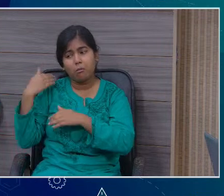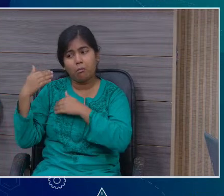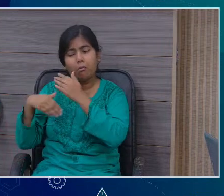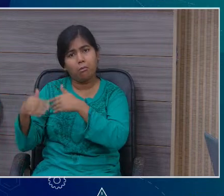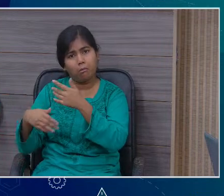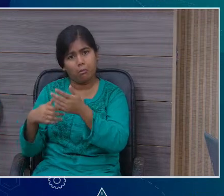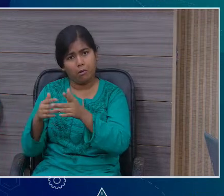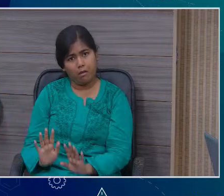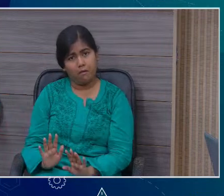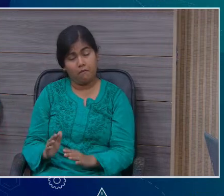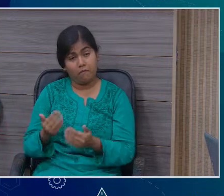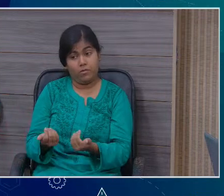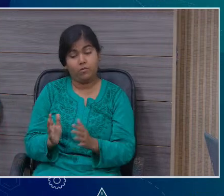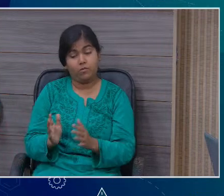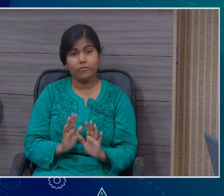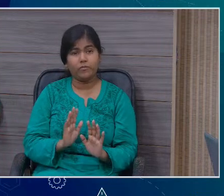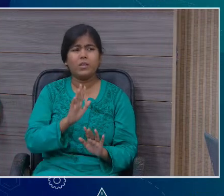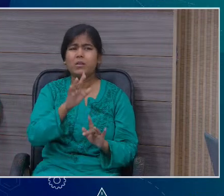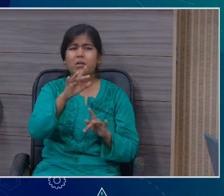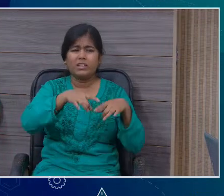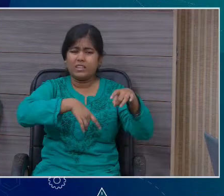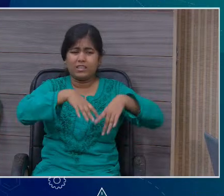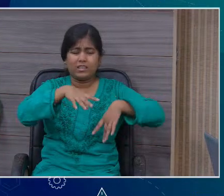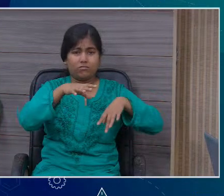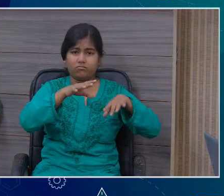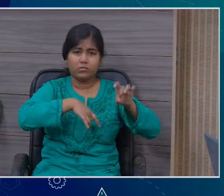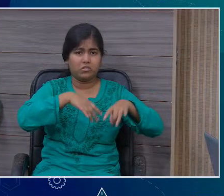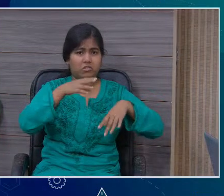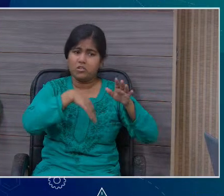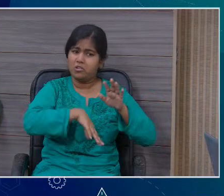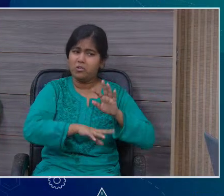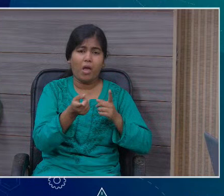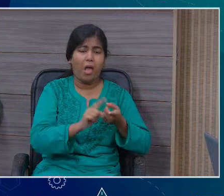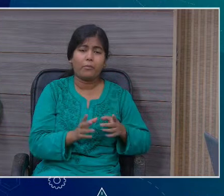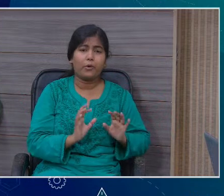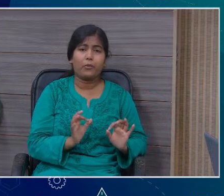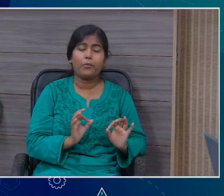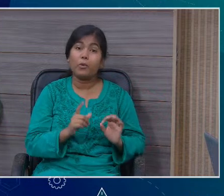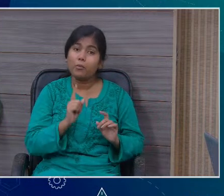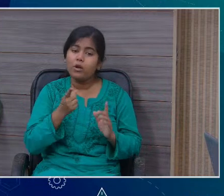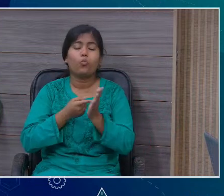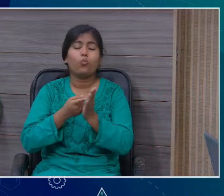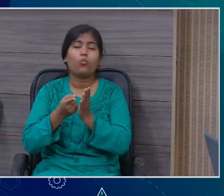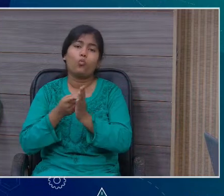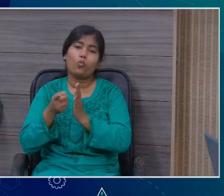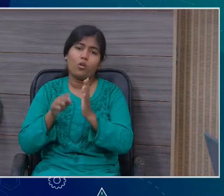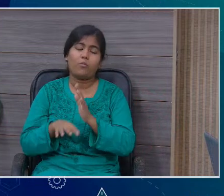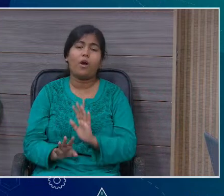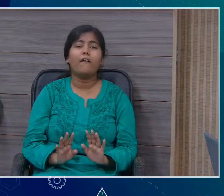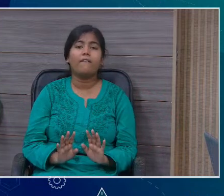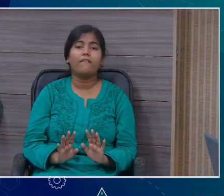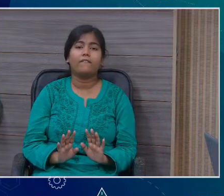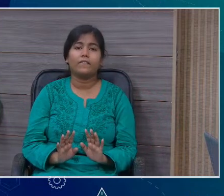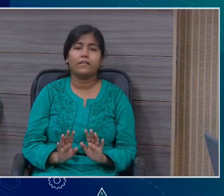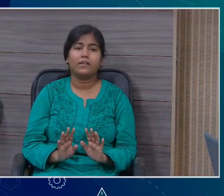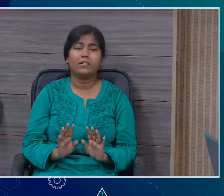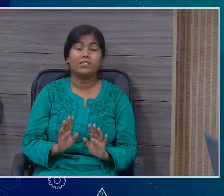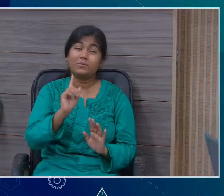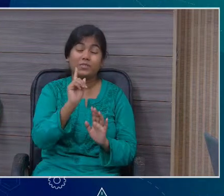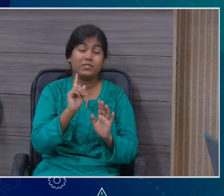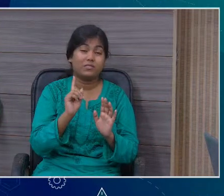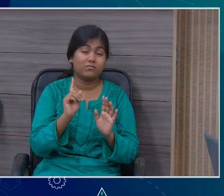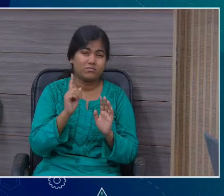going on not much in urban areas but in rural areas. That is why, ma'am, in the beginning only when I was introducing the second part,